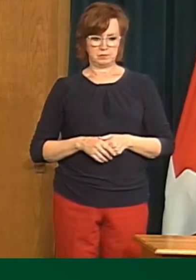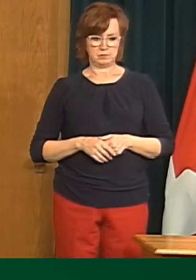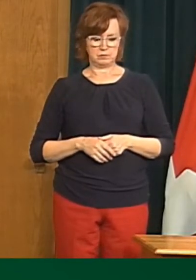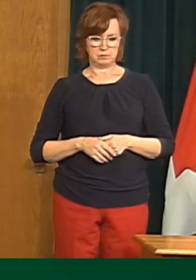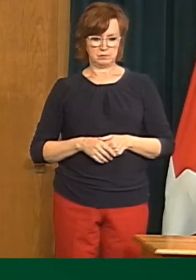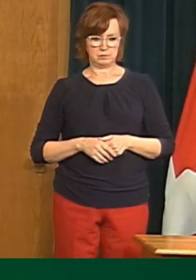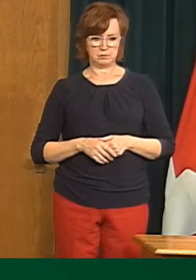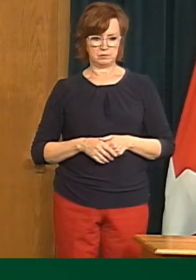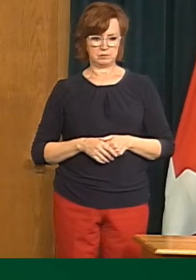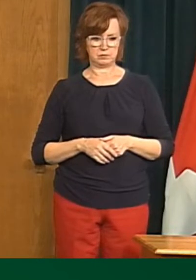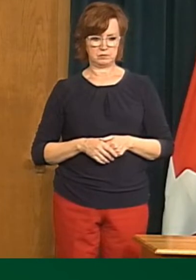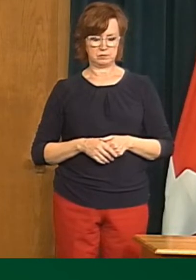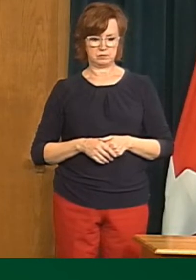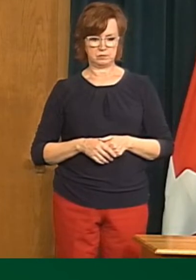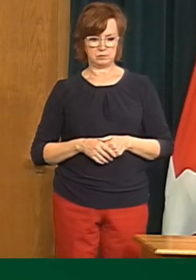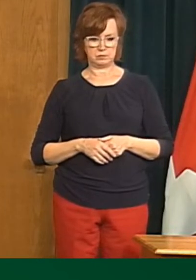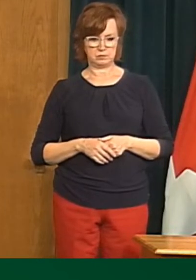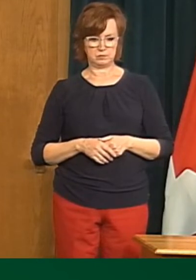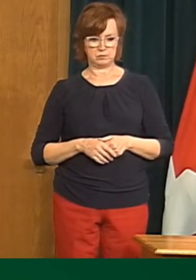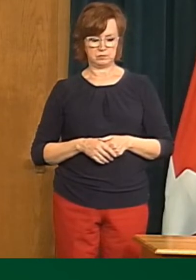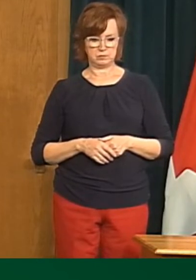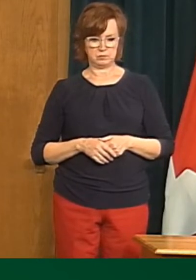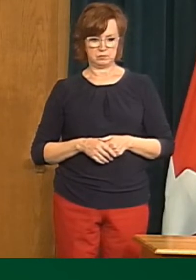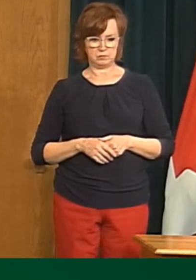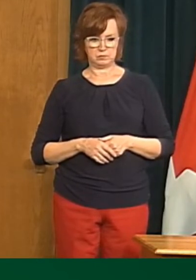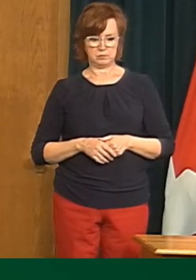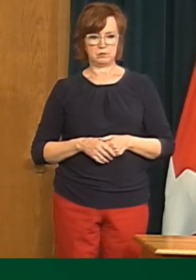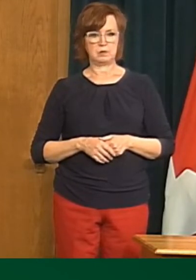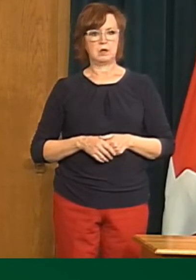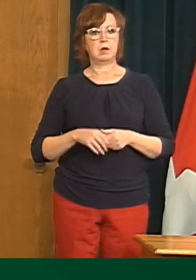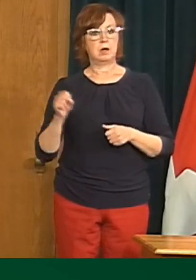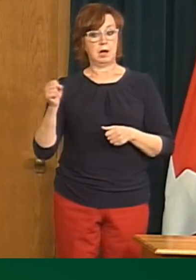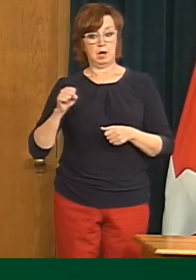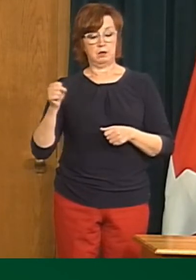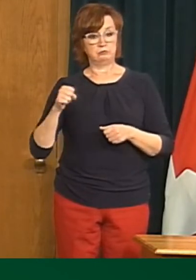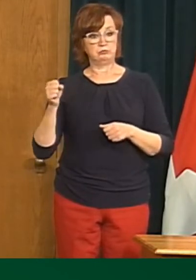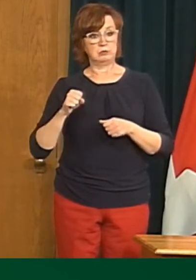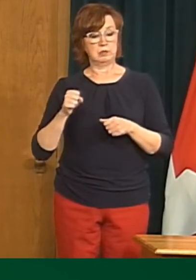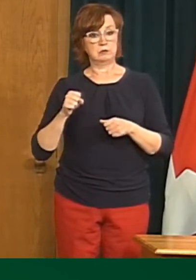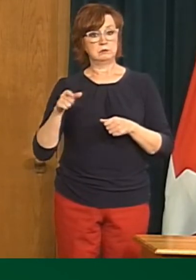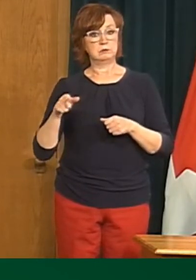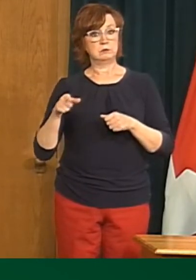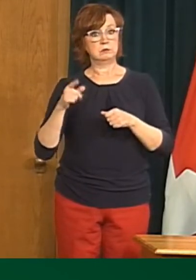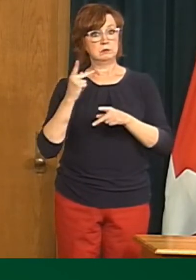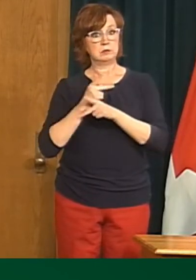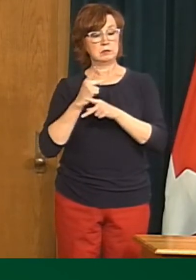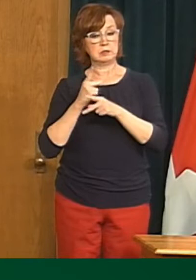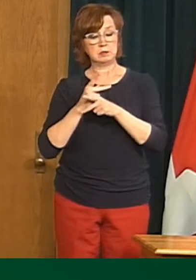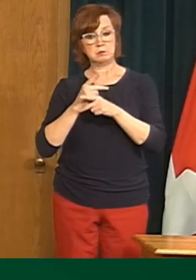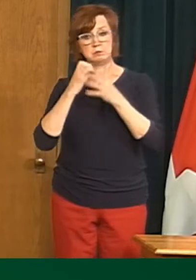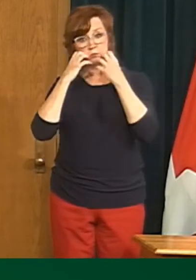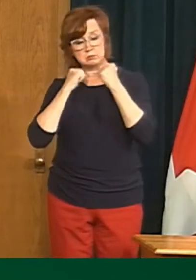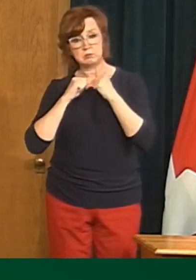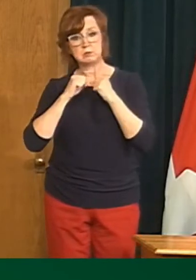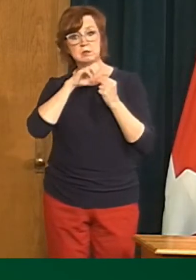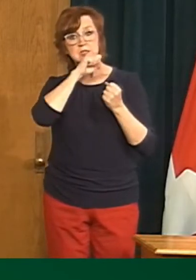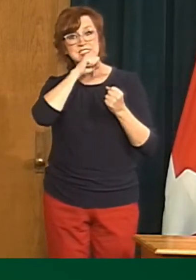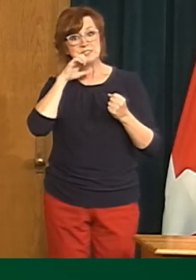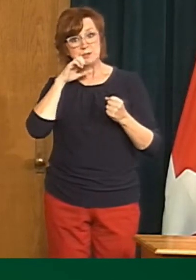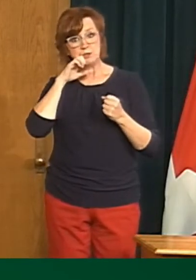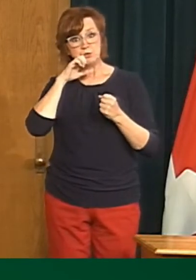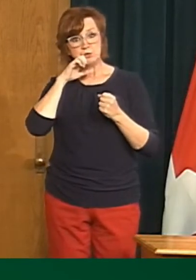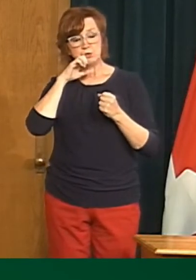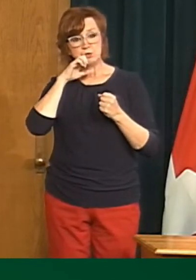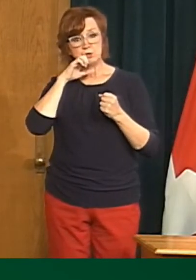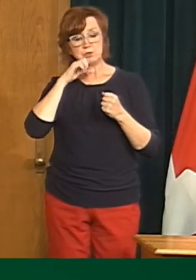the facilities been used for their intended purpose? And the answer is yes. One is to keep our long-term care residents safe and making sure that we're